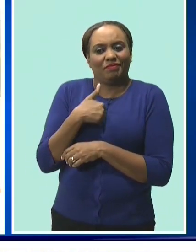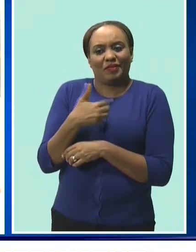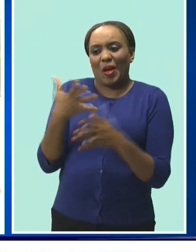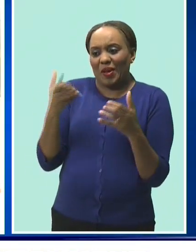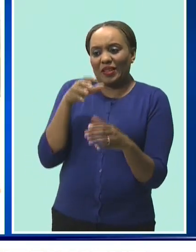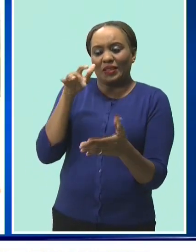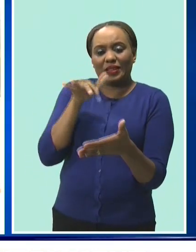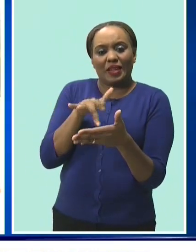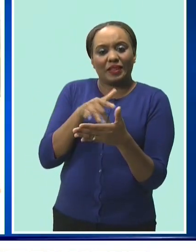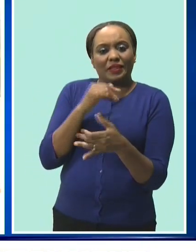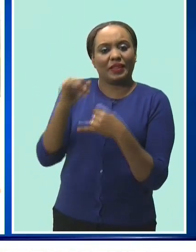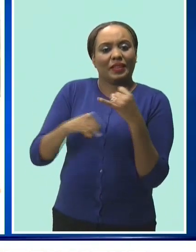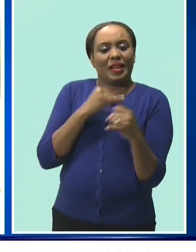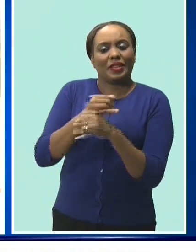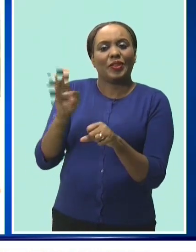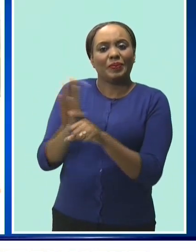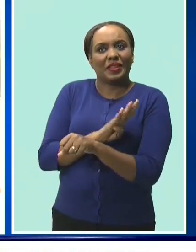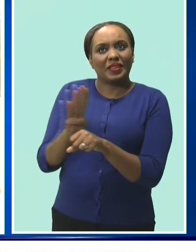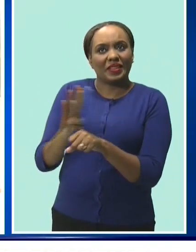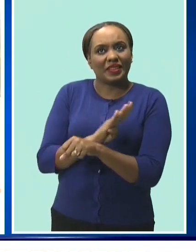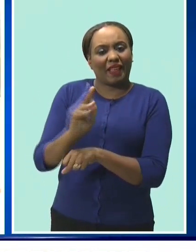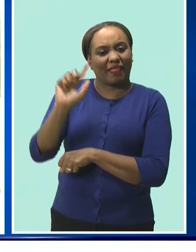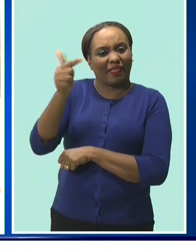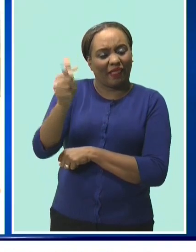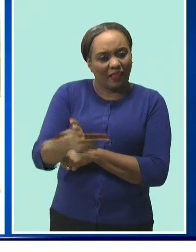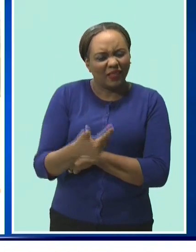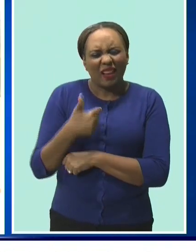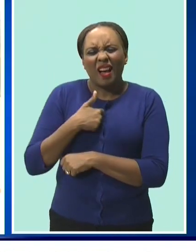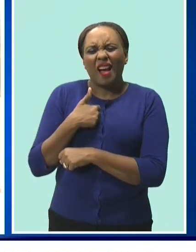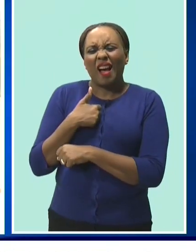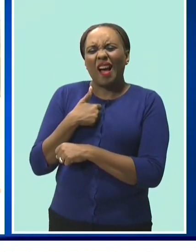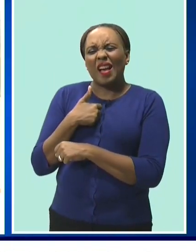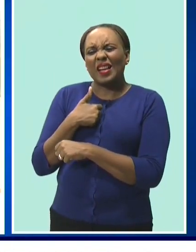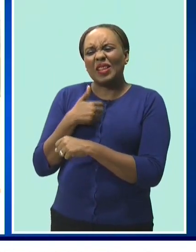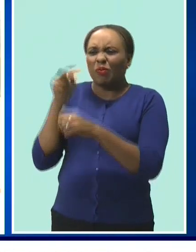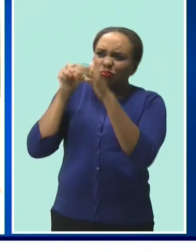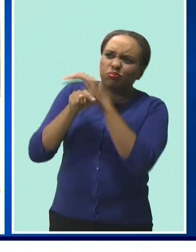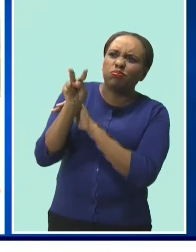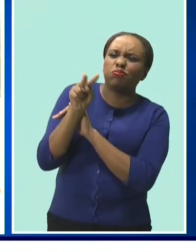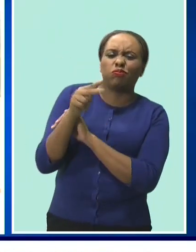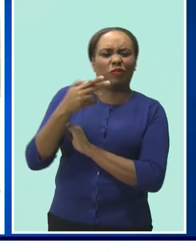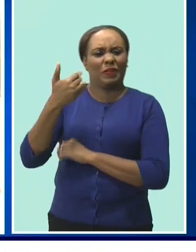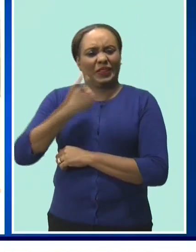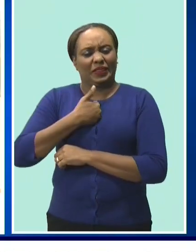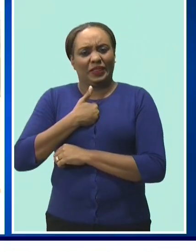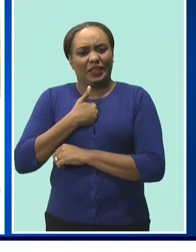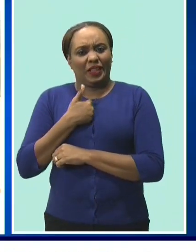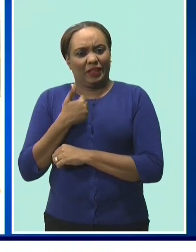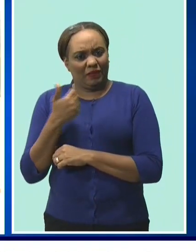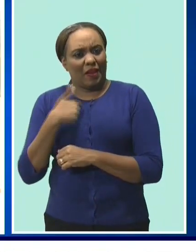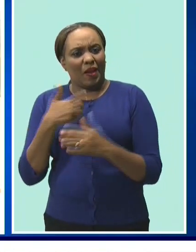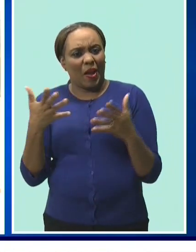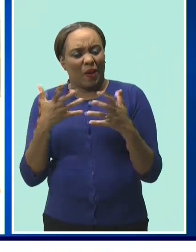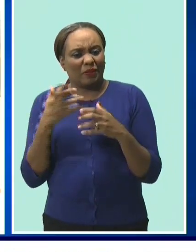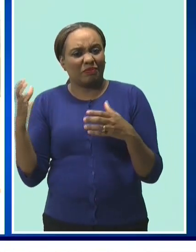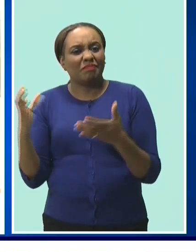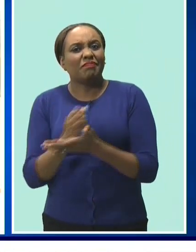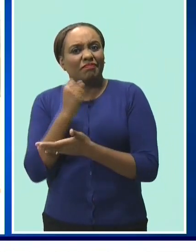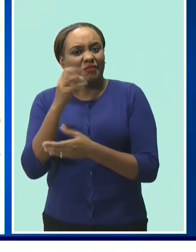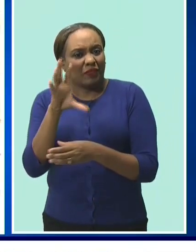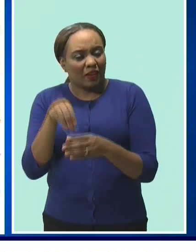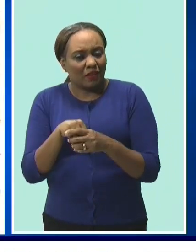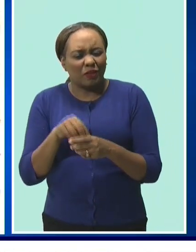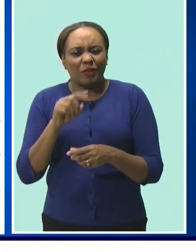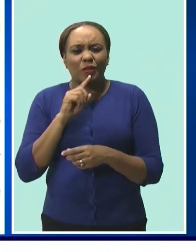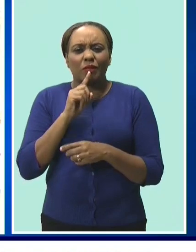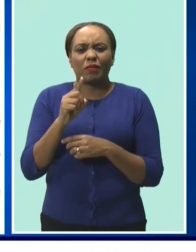international business when I'm older. So it gave me an insight into what I would be getting myself into when I pursue my job. It was really, really